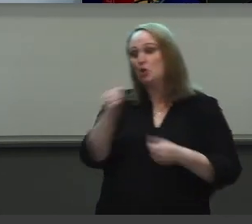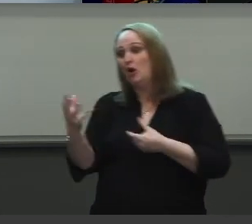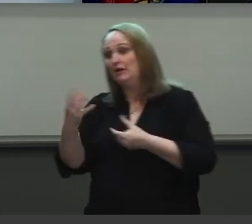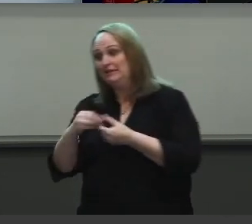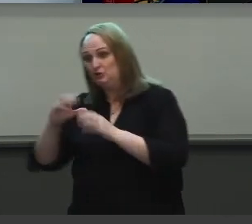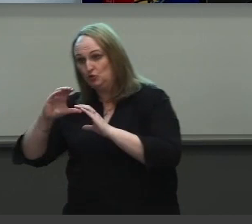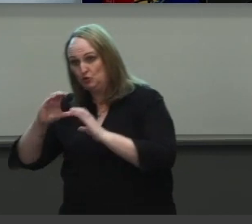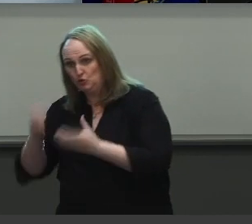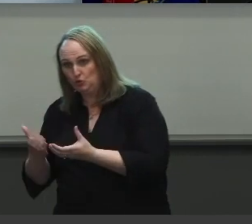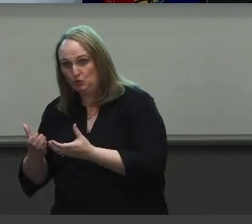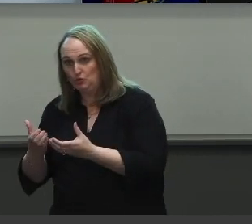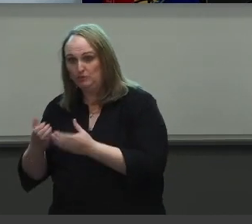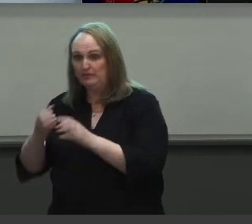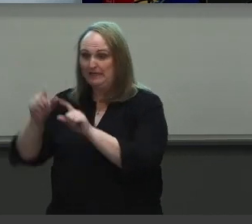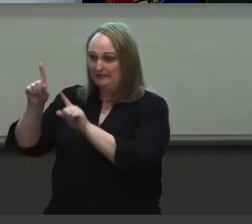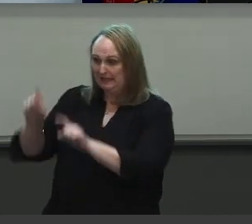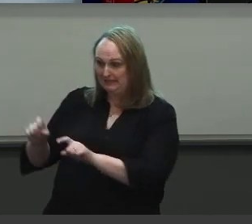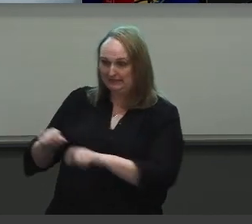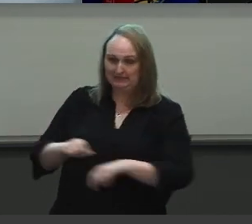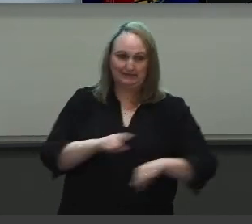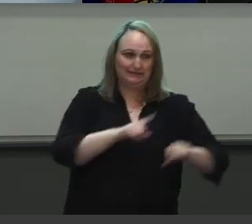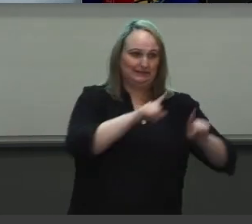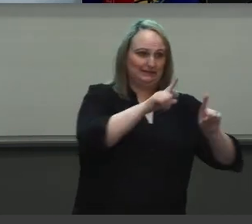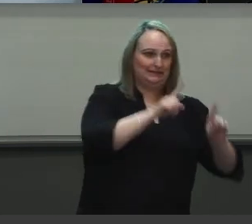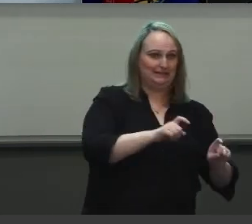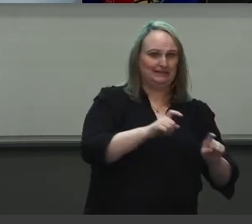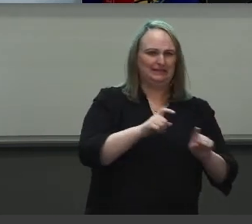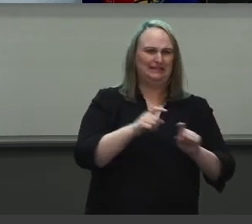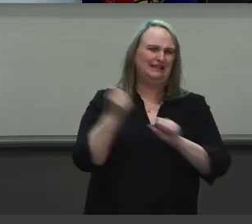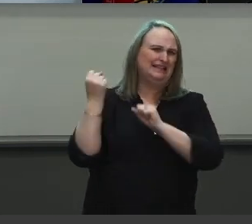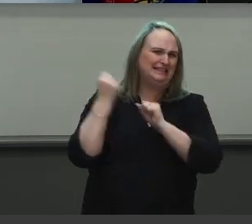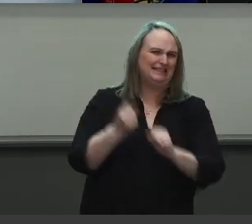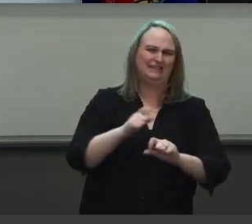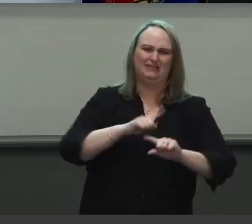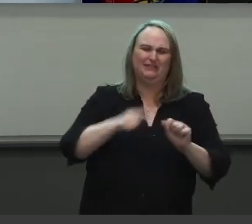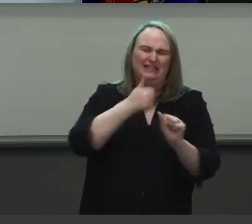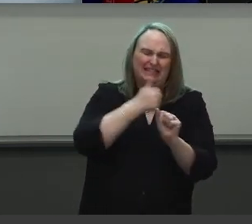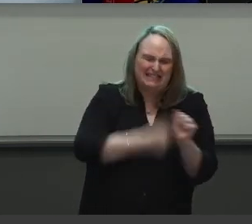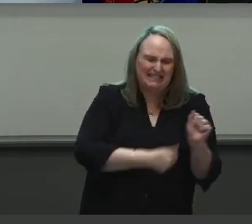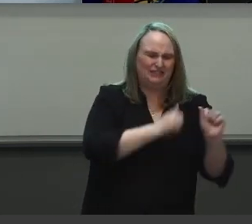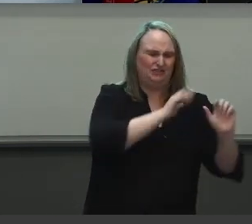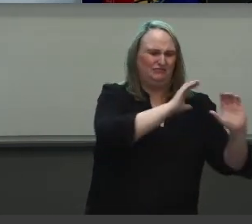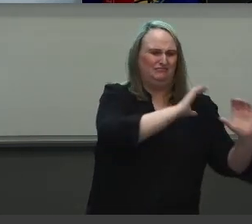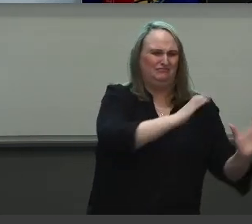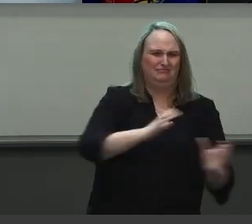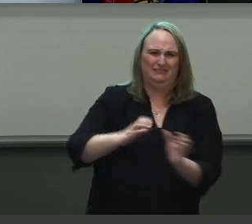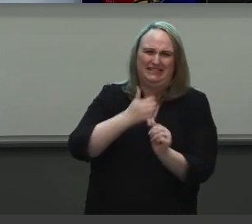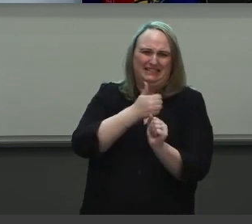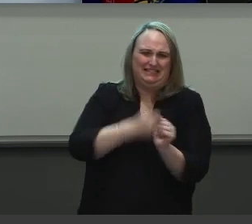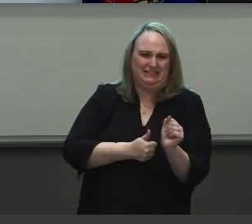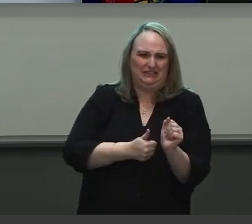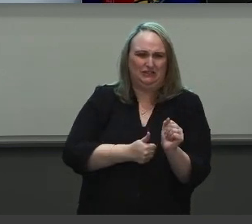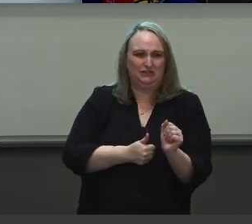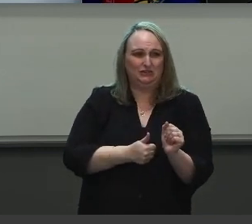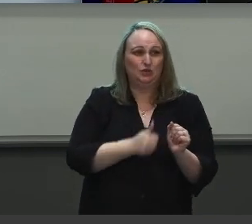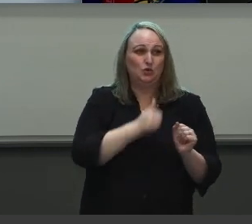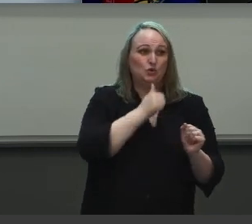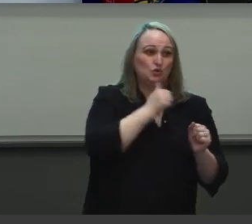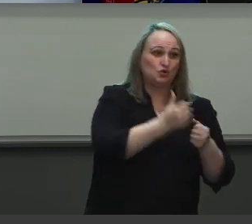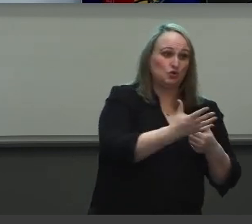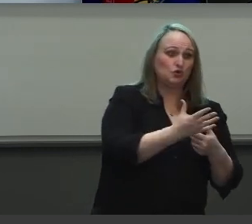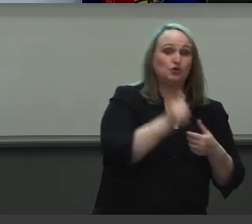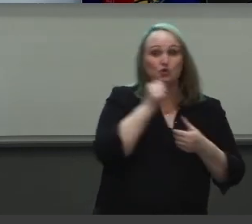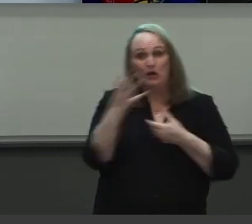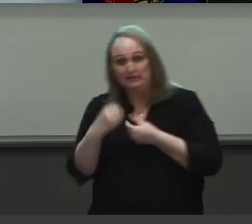different domains, and there were significant differences across every domain. So non-autistic people and autistic people perform